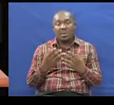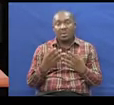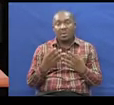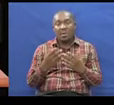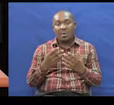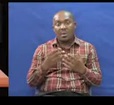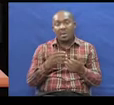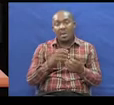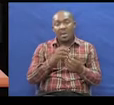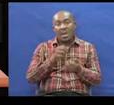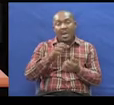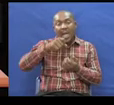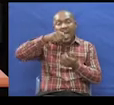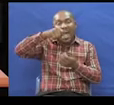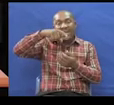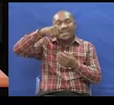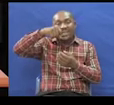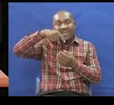used,